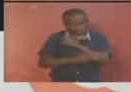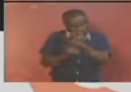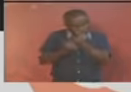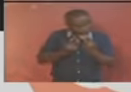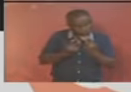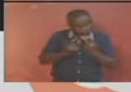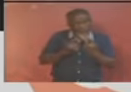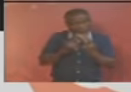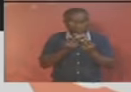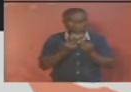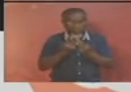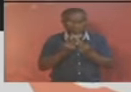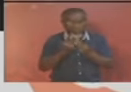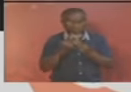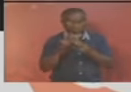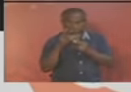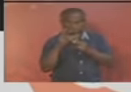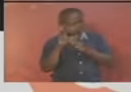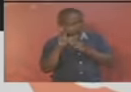get that information.